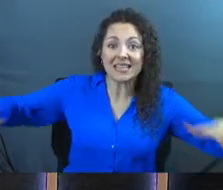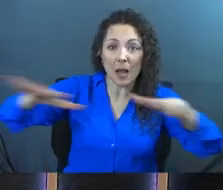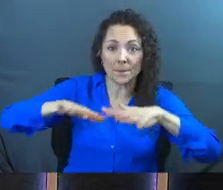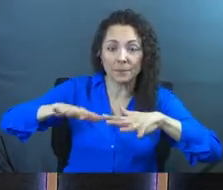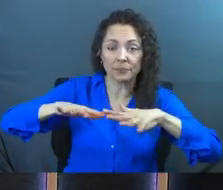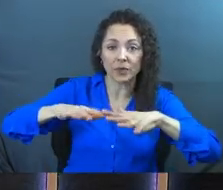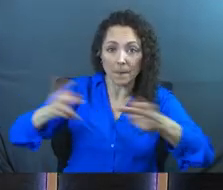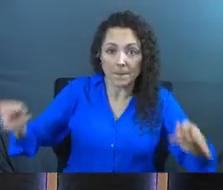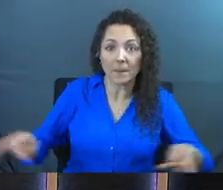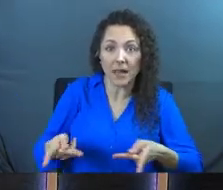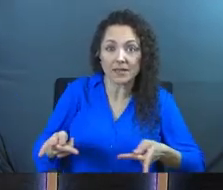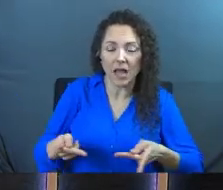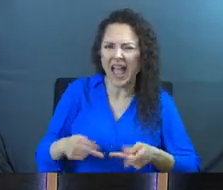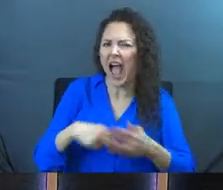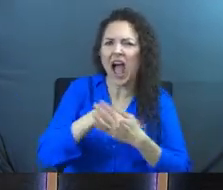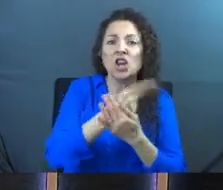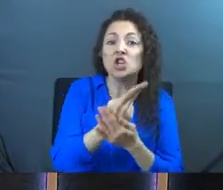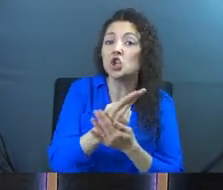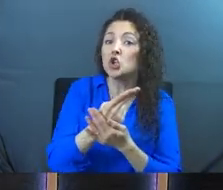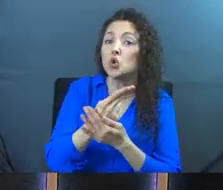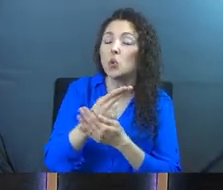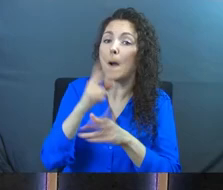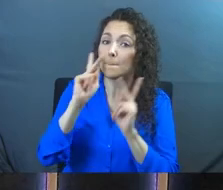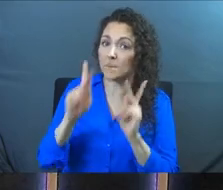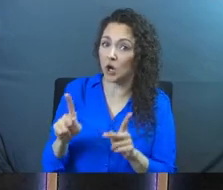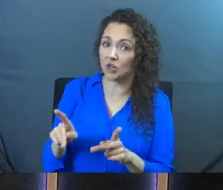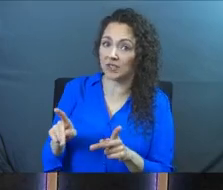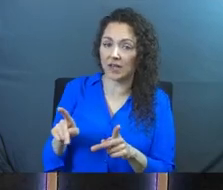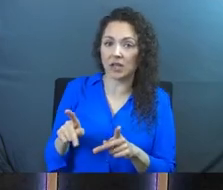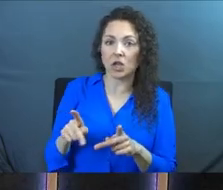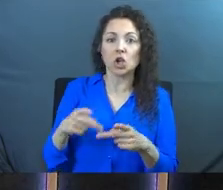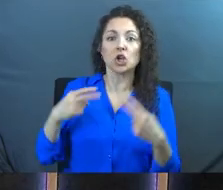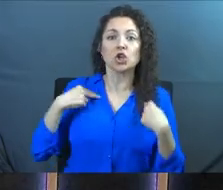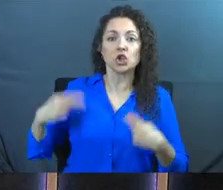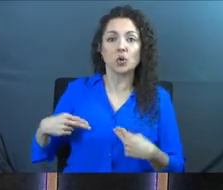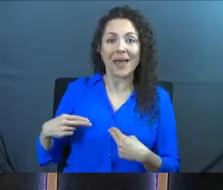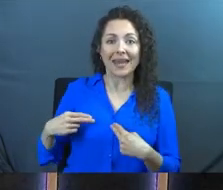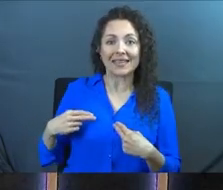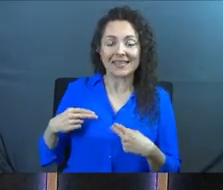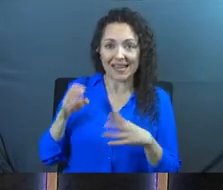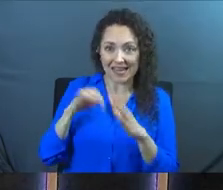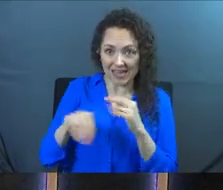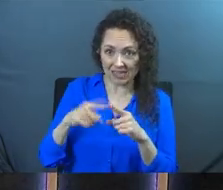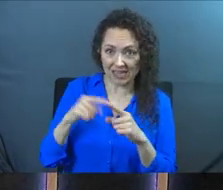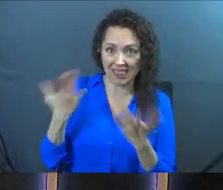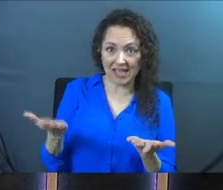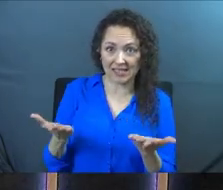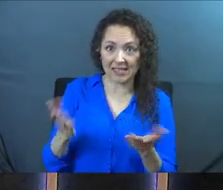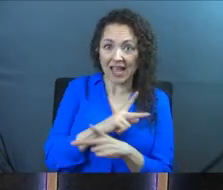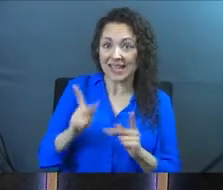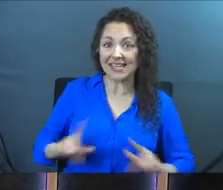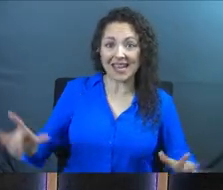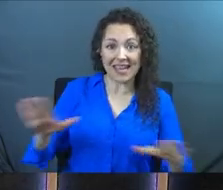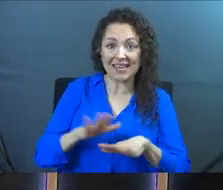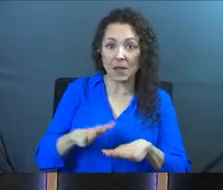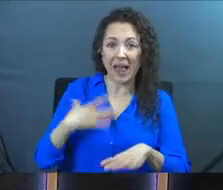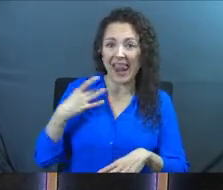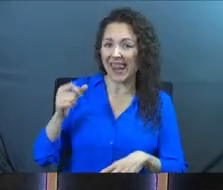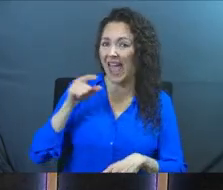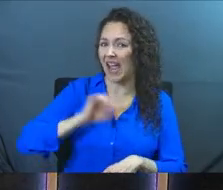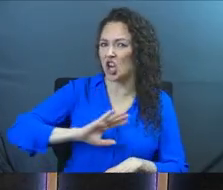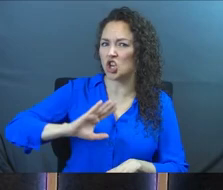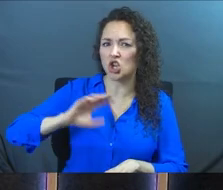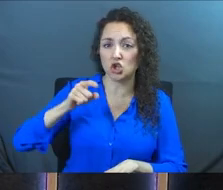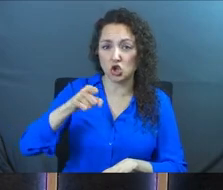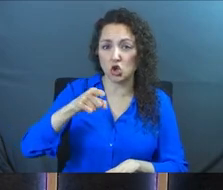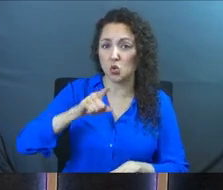kind of person. It's about, he's bringing brand new humanity into this. This is a kingdom unlike anything you've ever seen. And the people